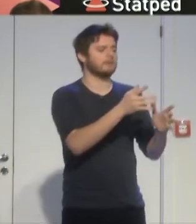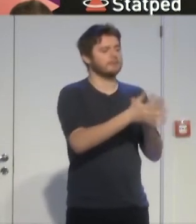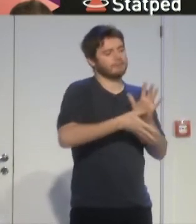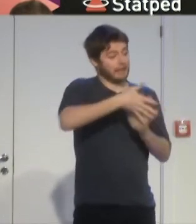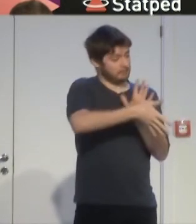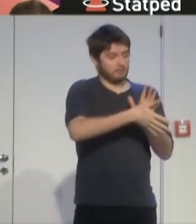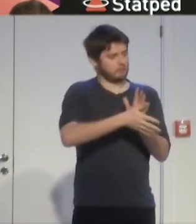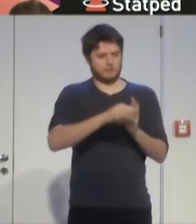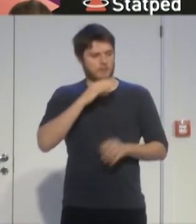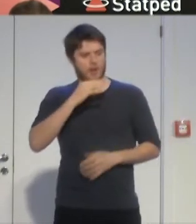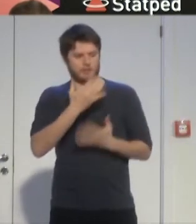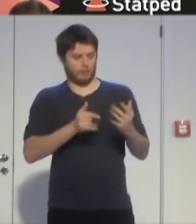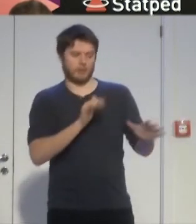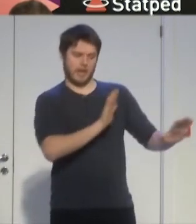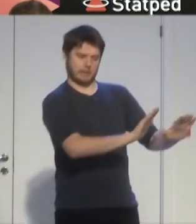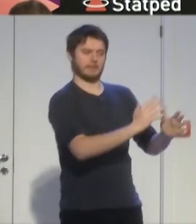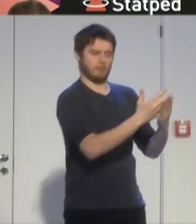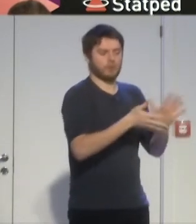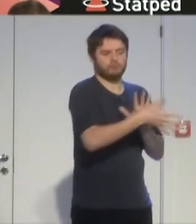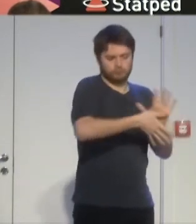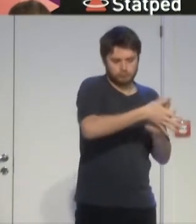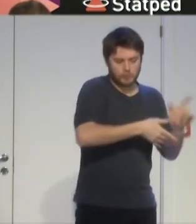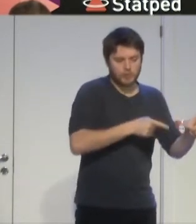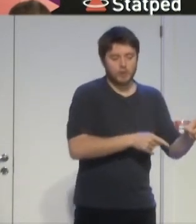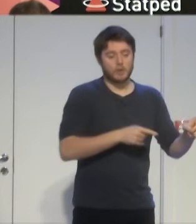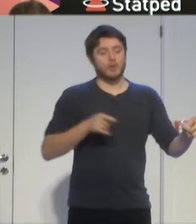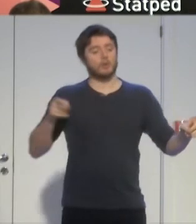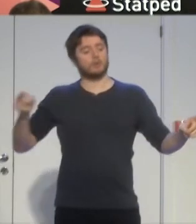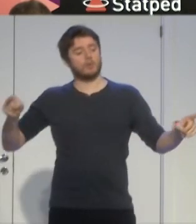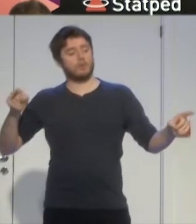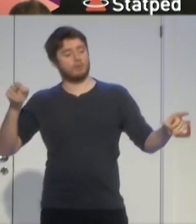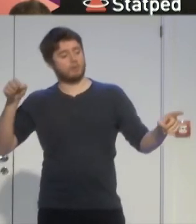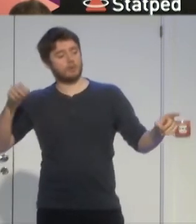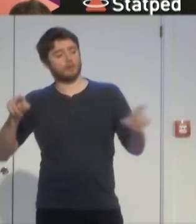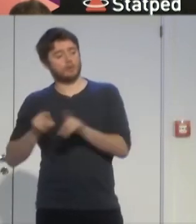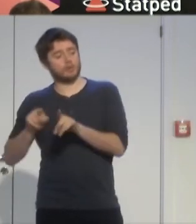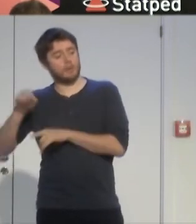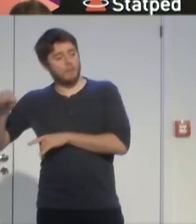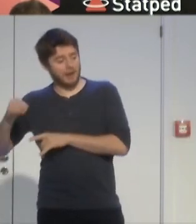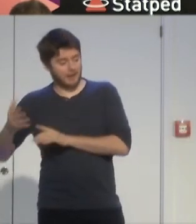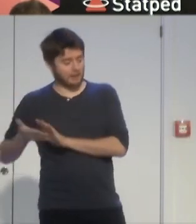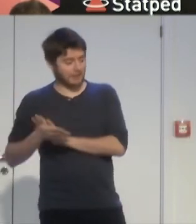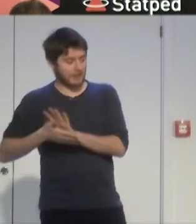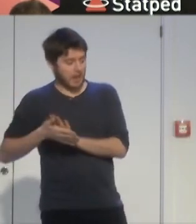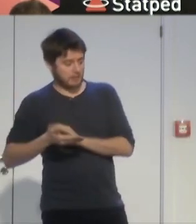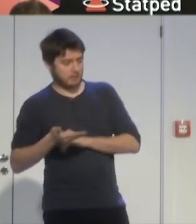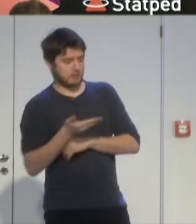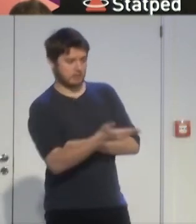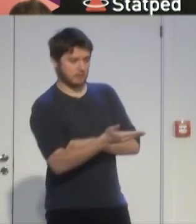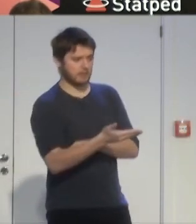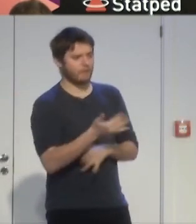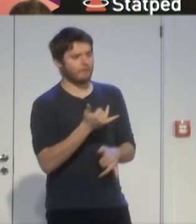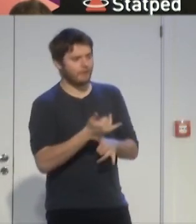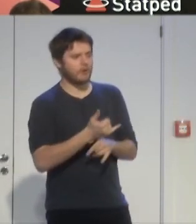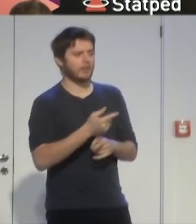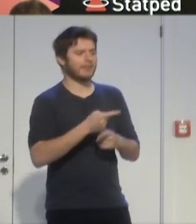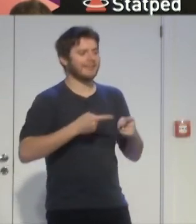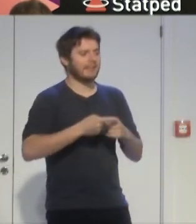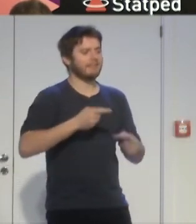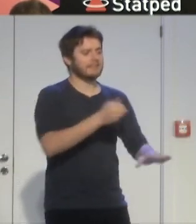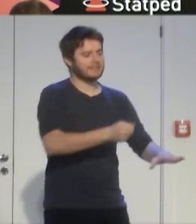spoken language. The first sign that Sister Marguerite gave her was the sign for cutting with a knife, for a